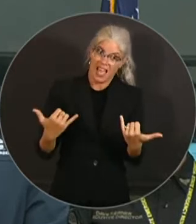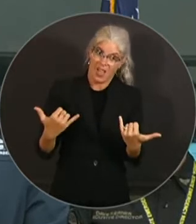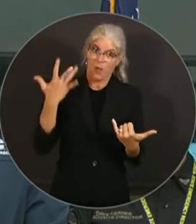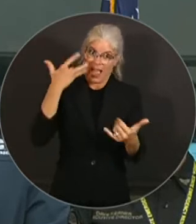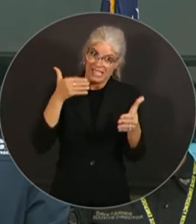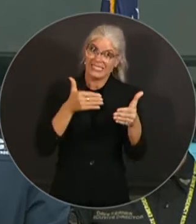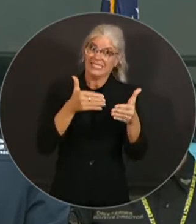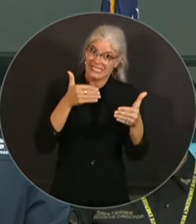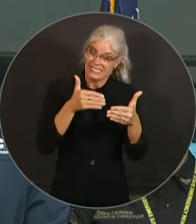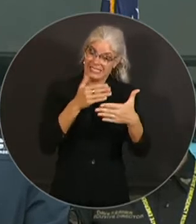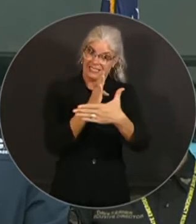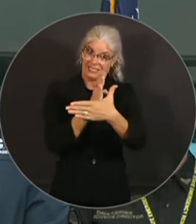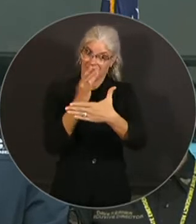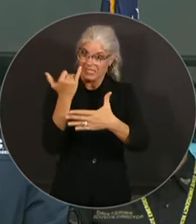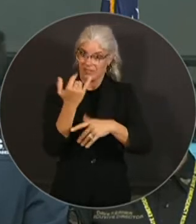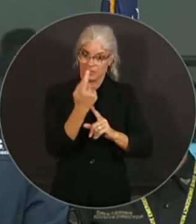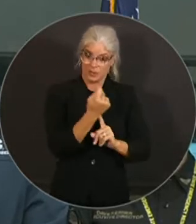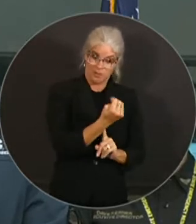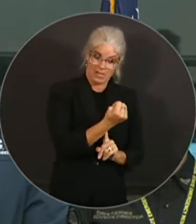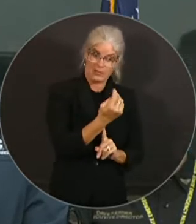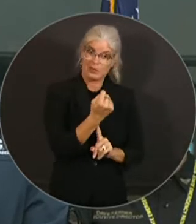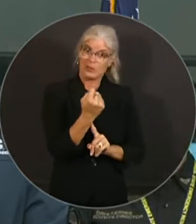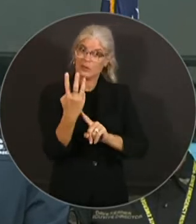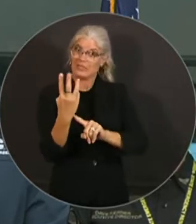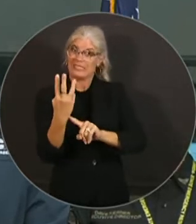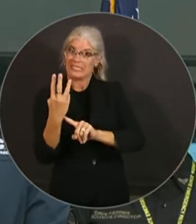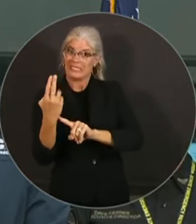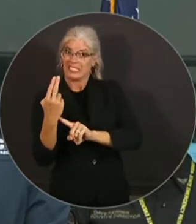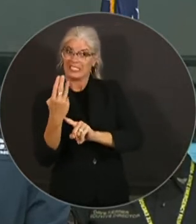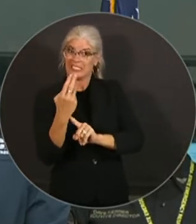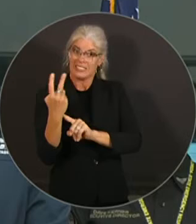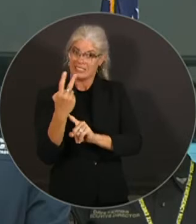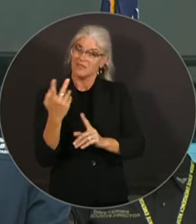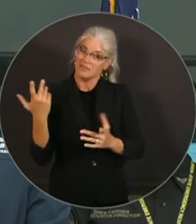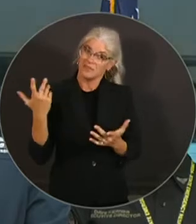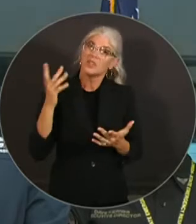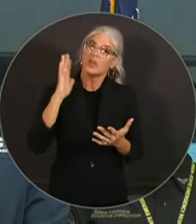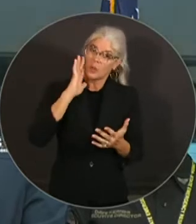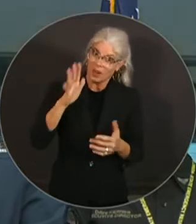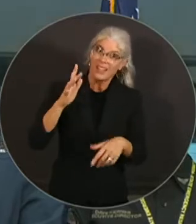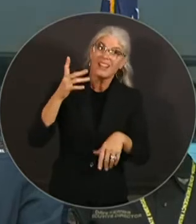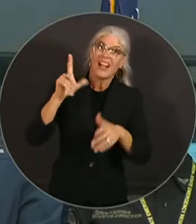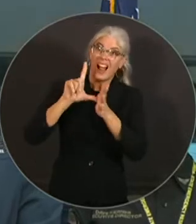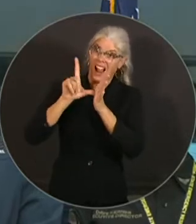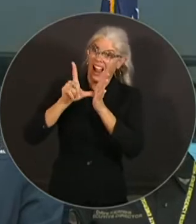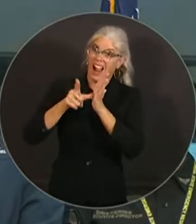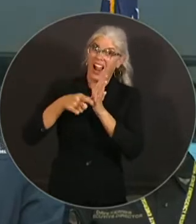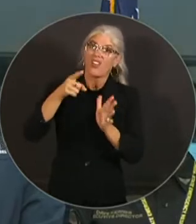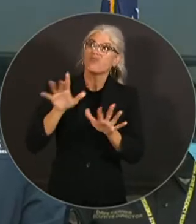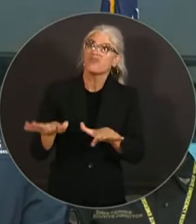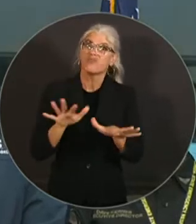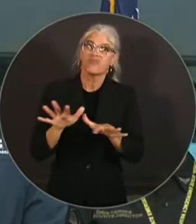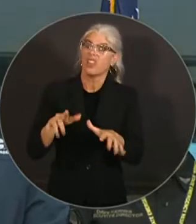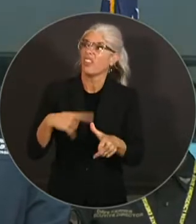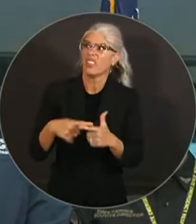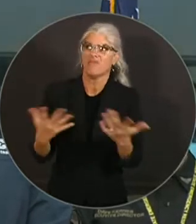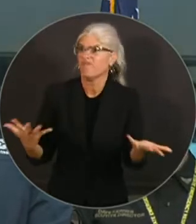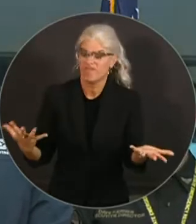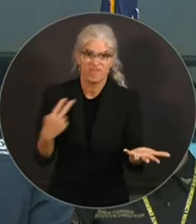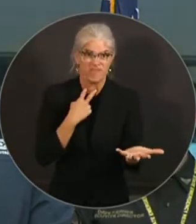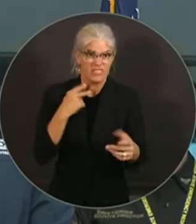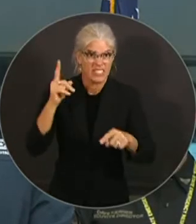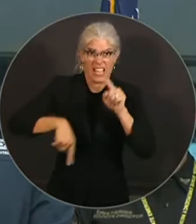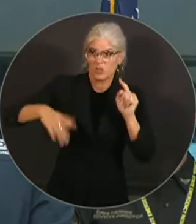midweek, time is going to be run out, and there will become a point where it's just going to be too hazardous to be on the roads. And we do see